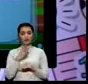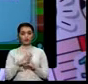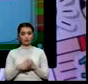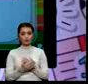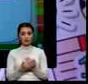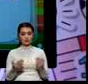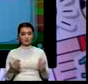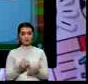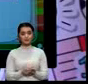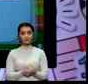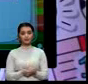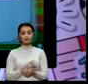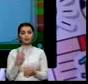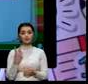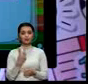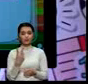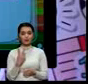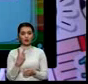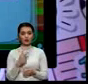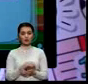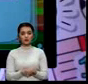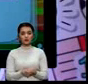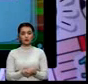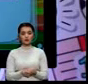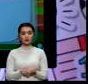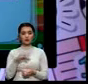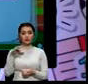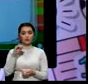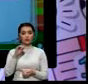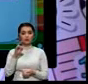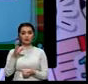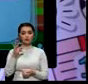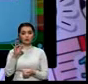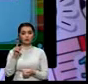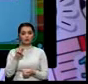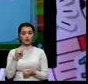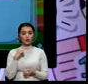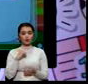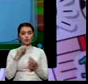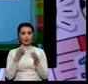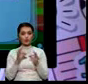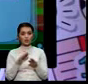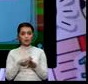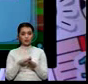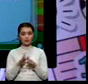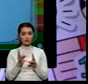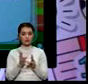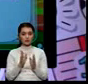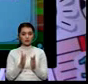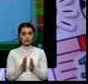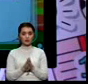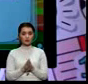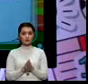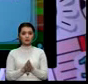Tushundingizmi? Unday bo'lsa, ikkinchi tengsizlikni o'zingiz mustaqil bajarishingiz kerak.